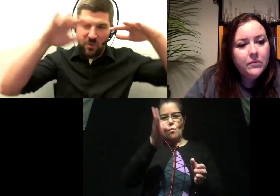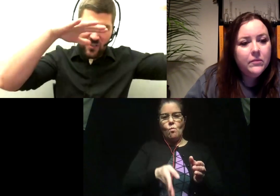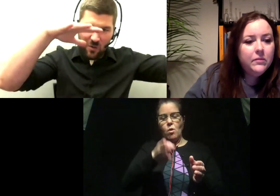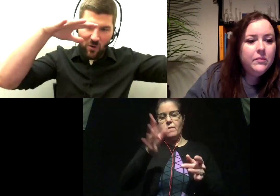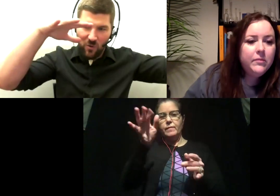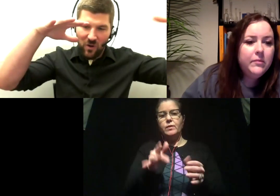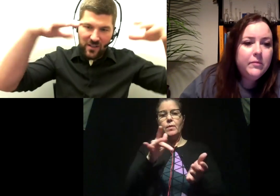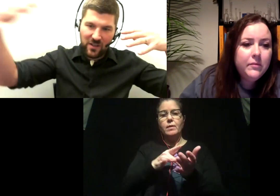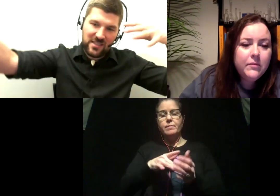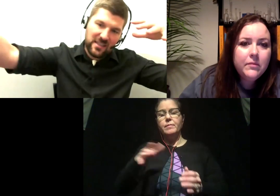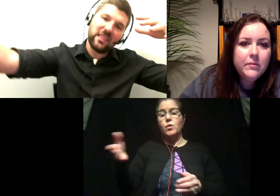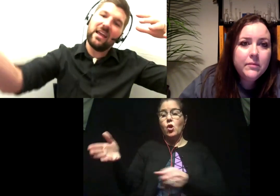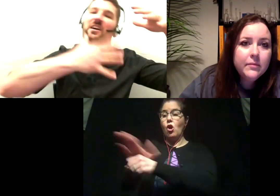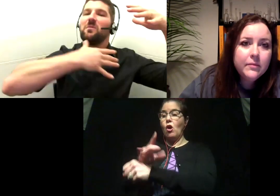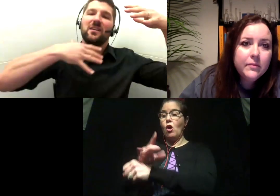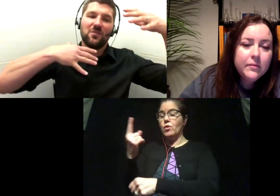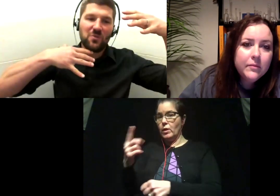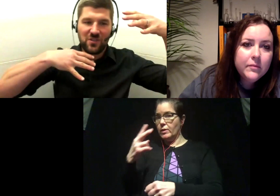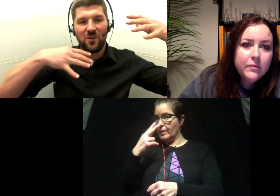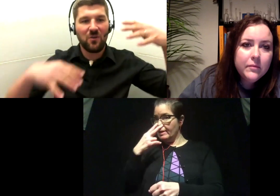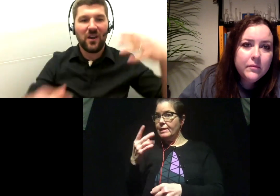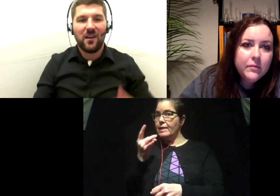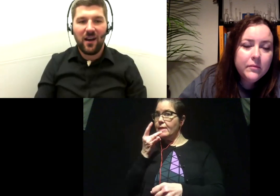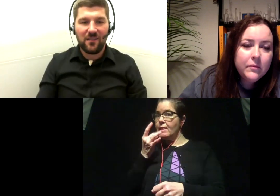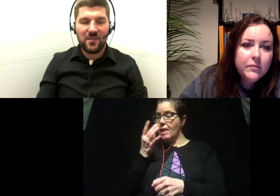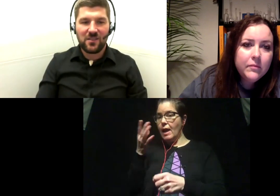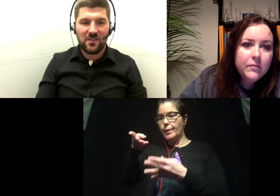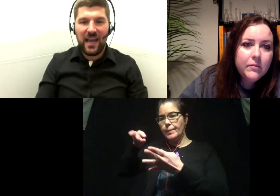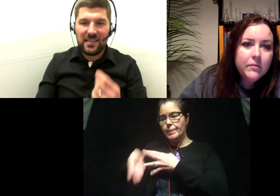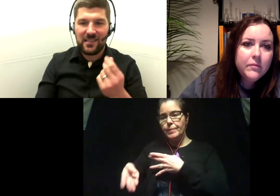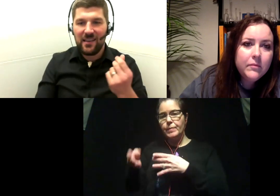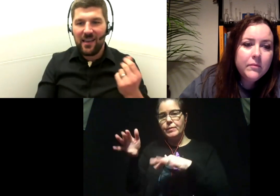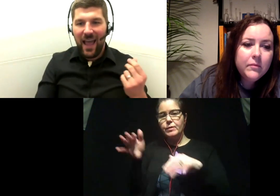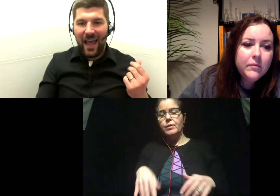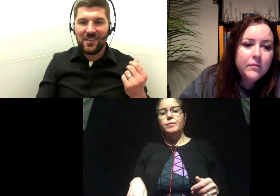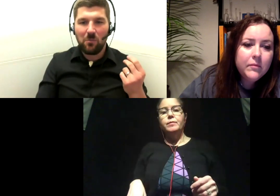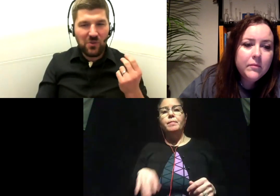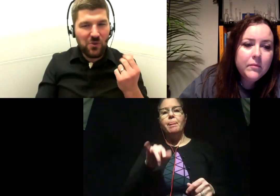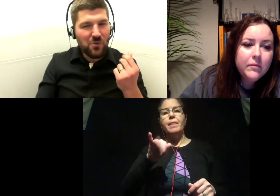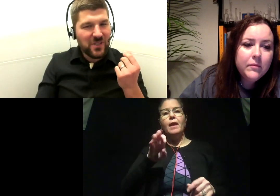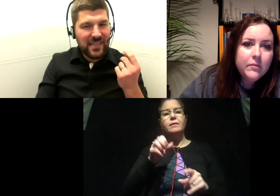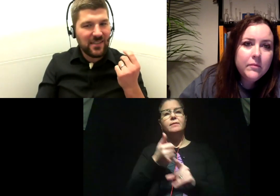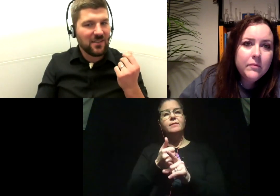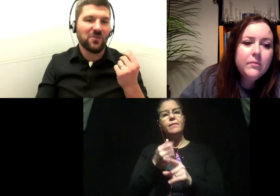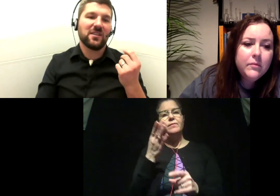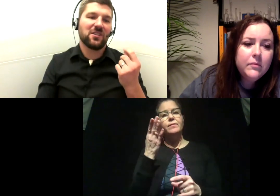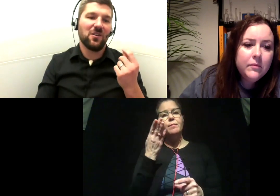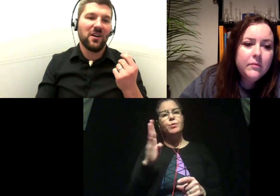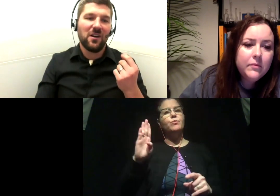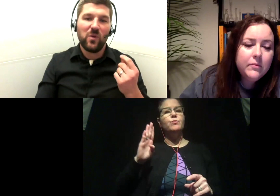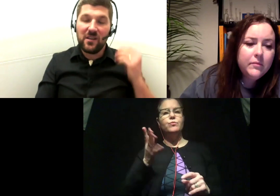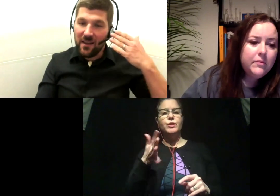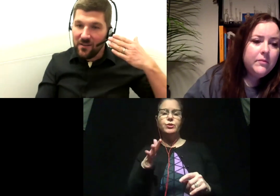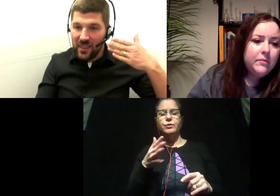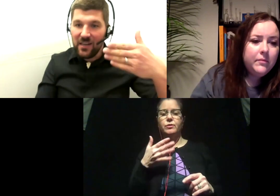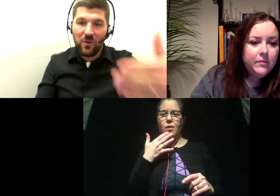and you put a tarp over one and you can see the light coming in through the snow. The ice has a blue tint to it. So